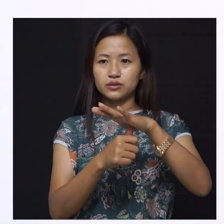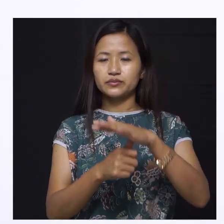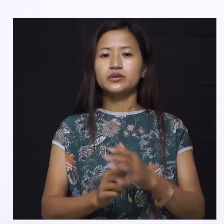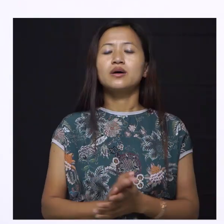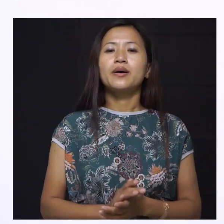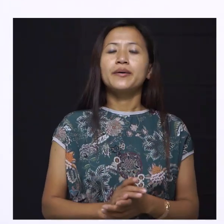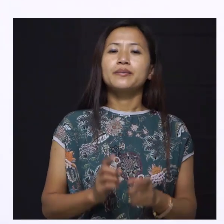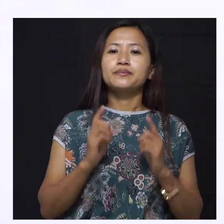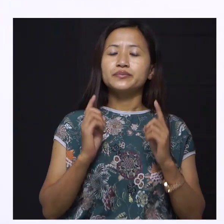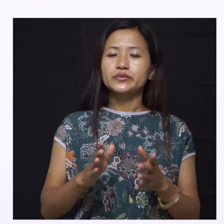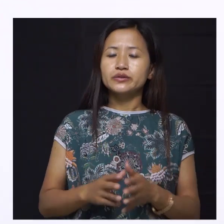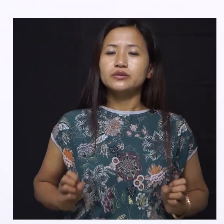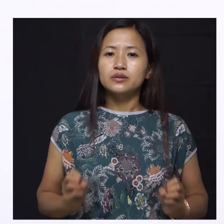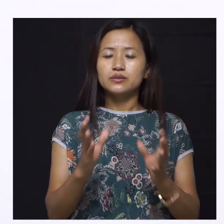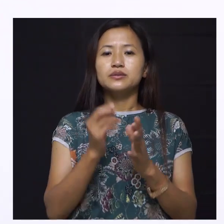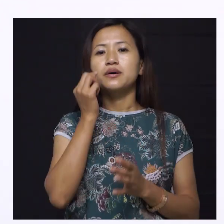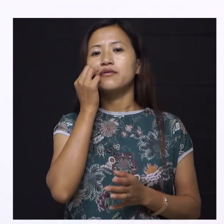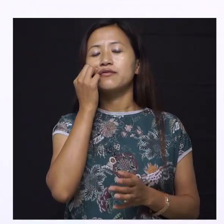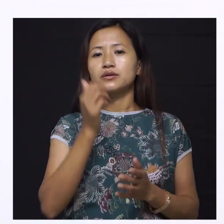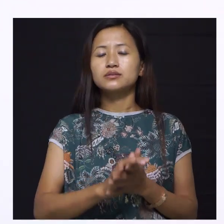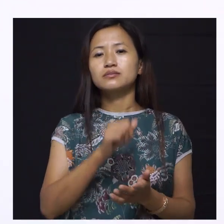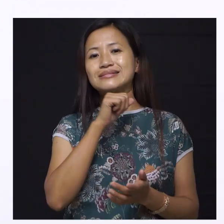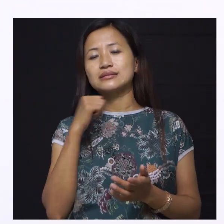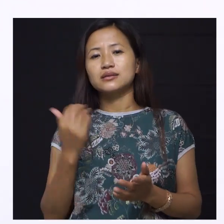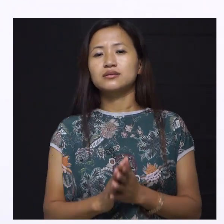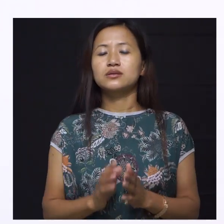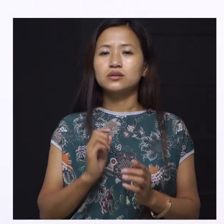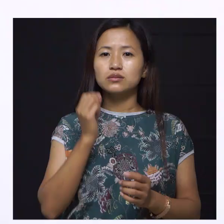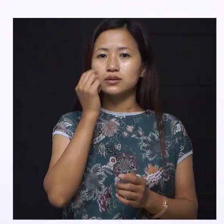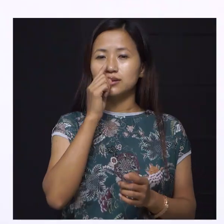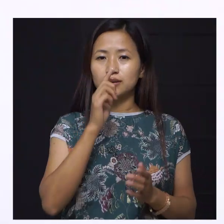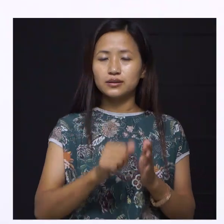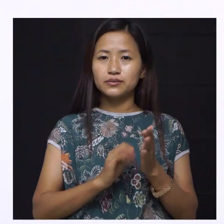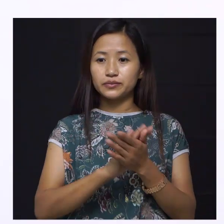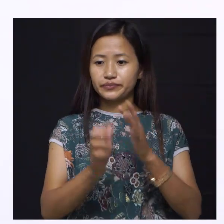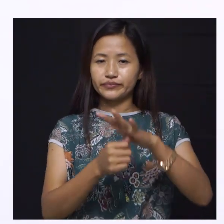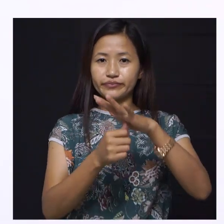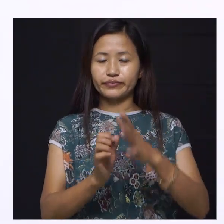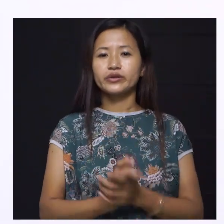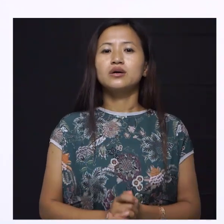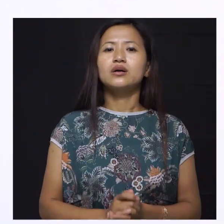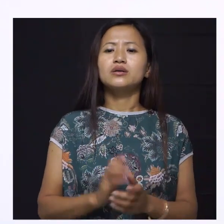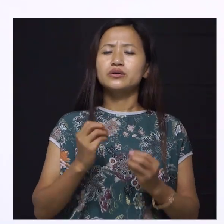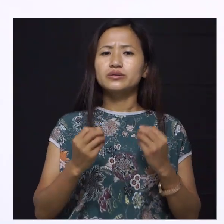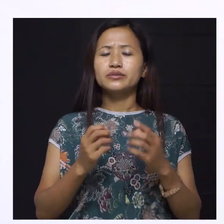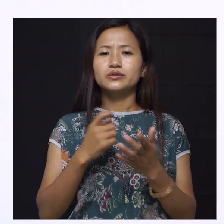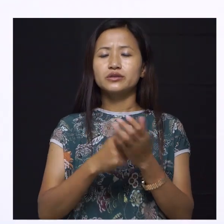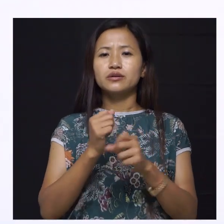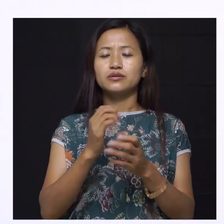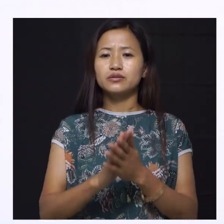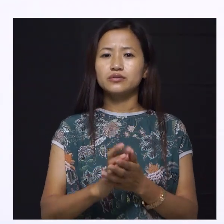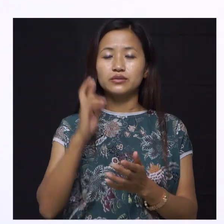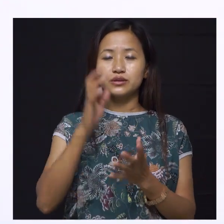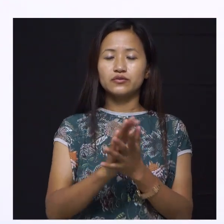okay? Moria will be a mother whom you would see grieving all her life for some reasons that